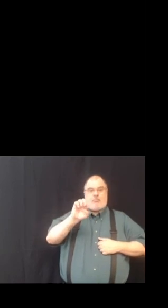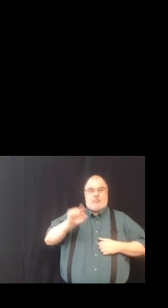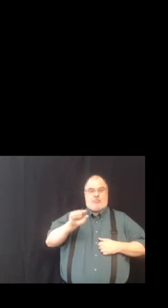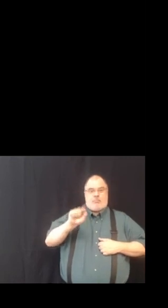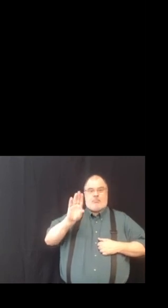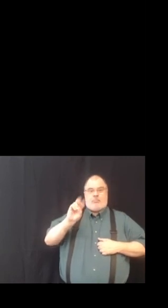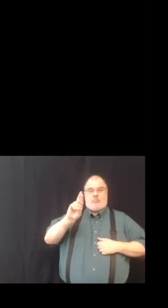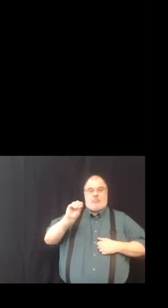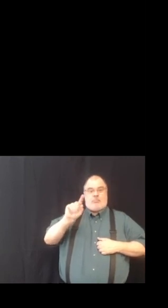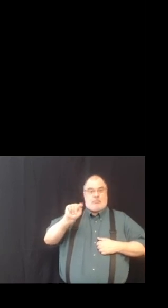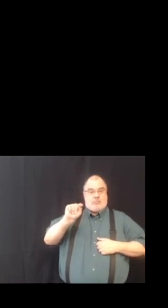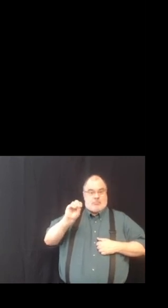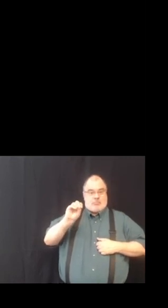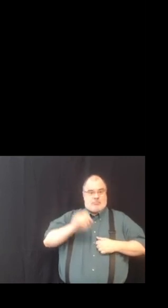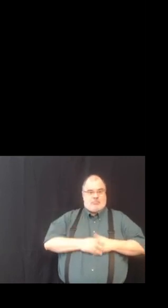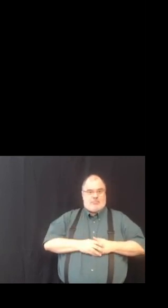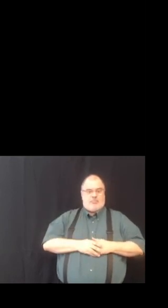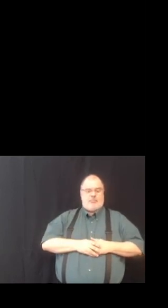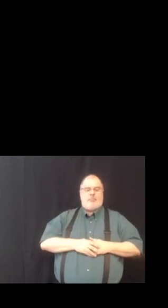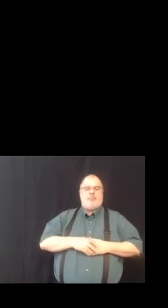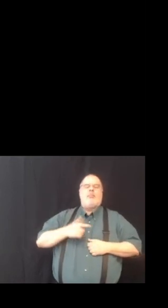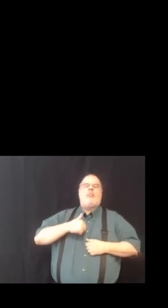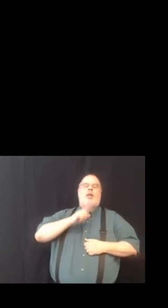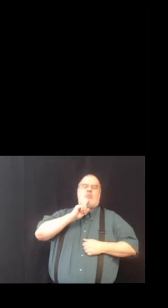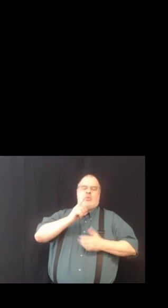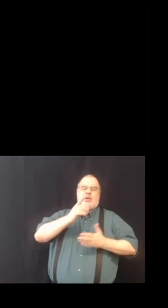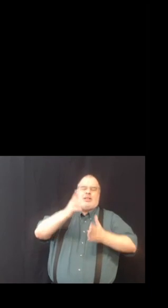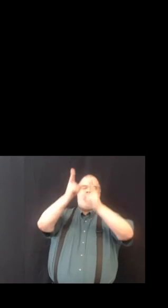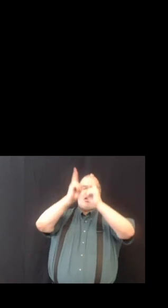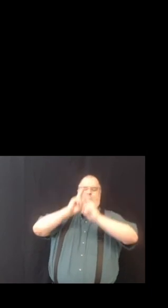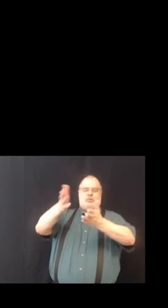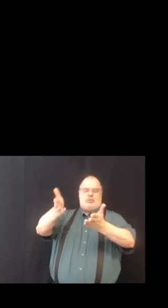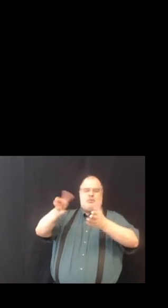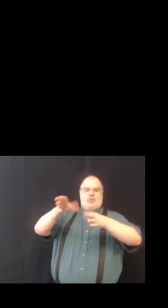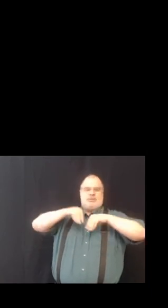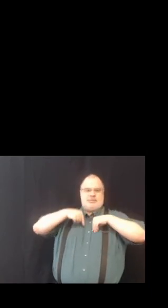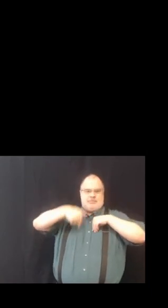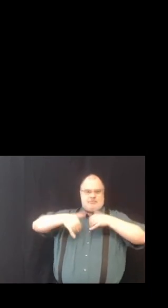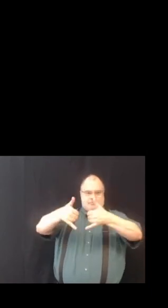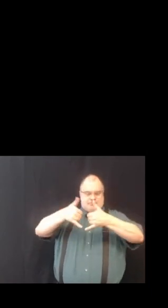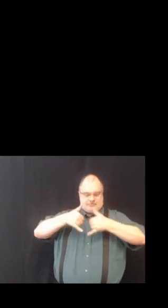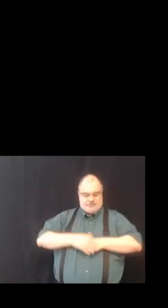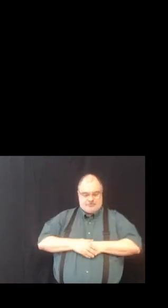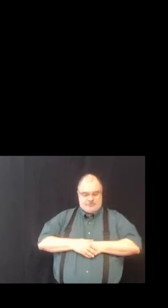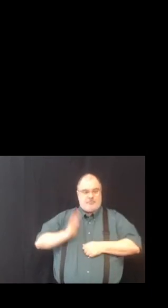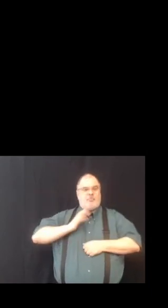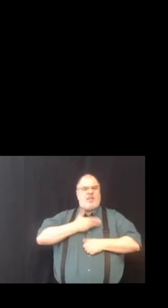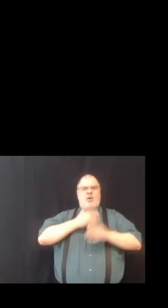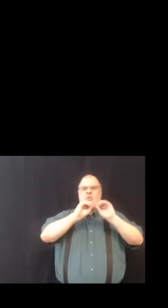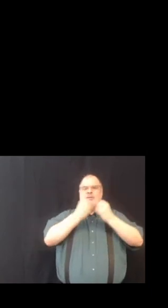On behalf of Youth Co-op, I am honored to accept the Exceptional Employer Award. As a nonprofit organization incorporated